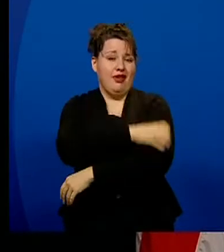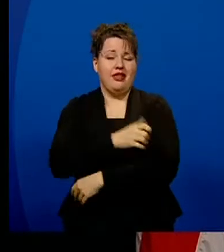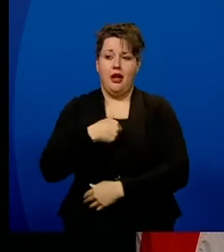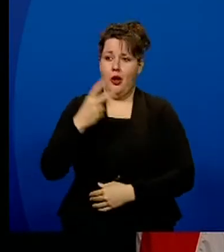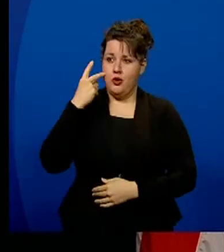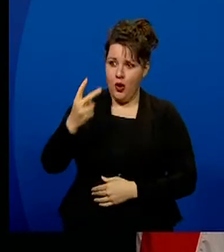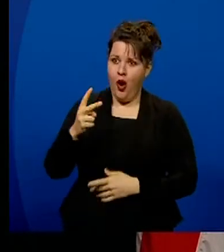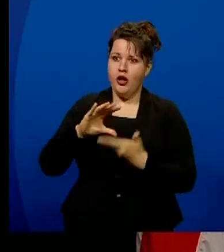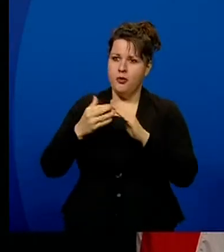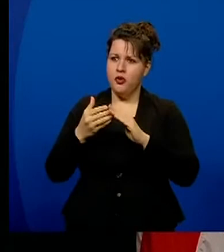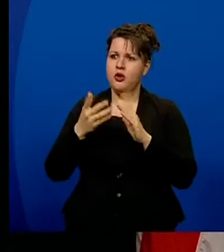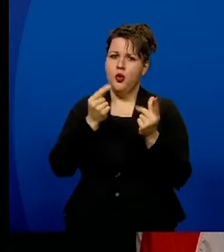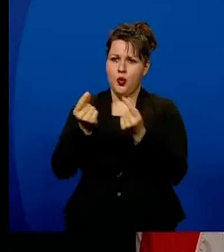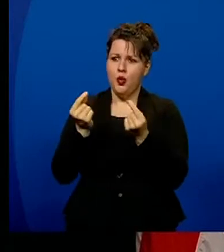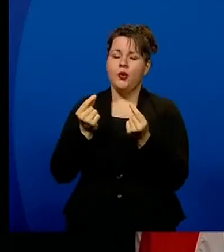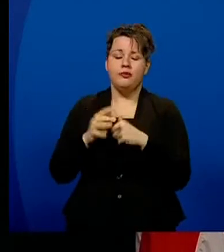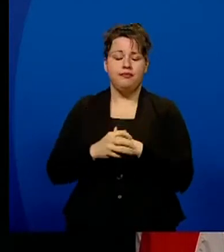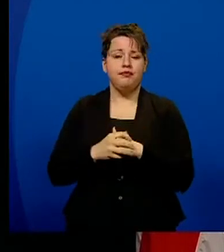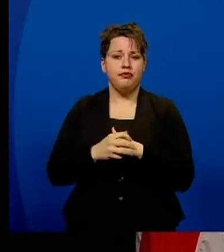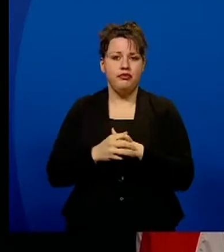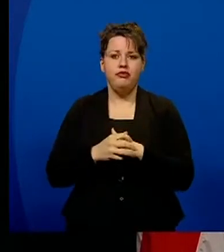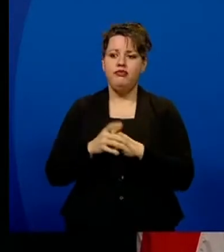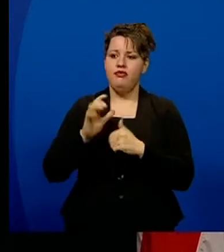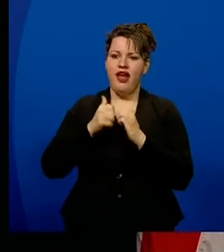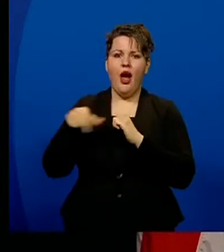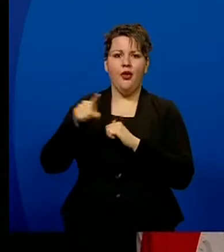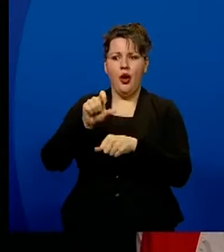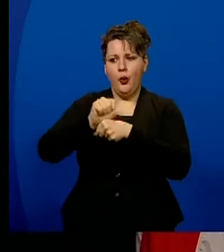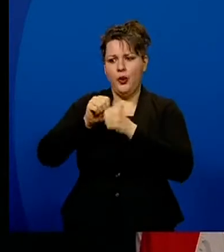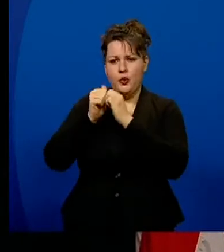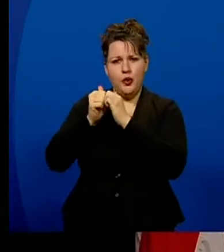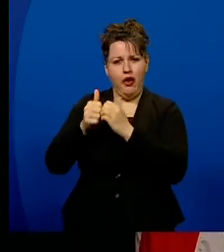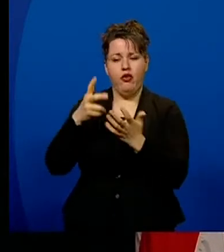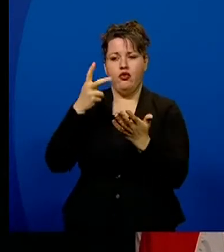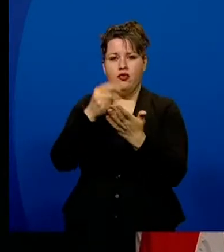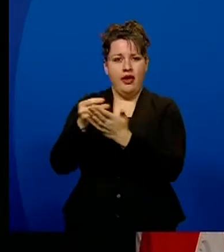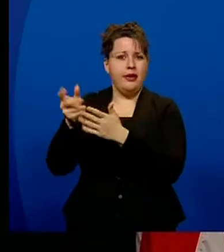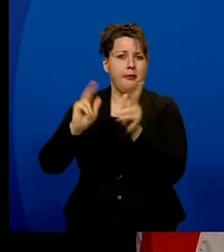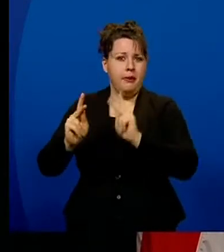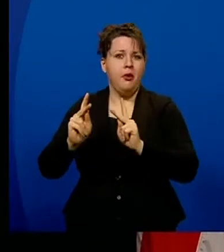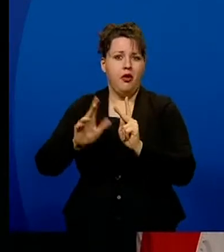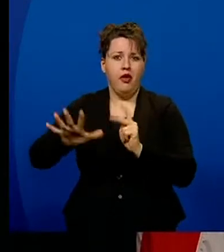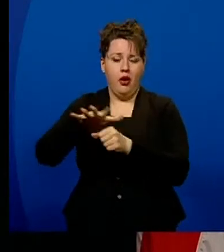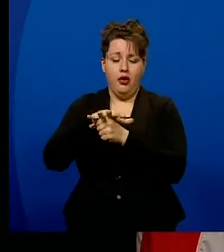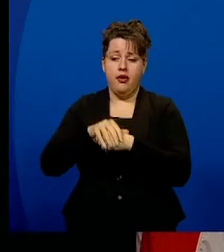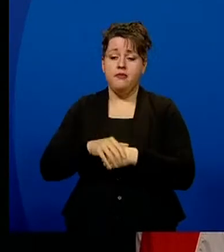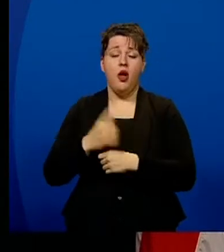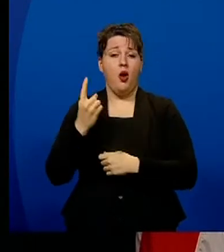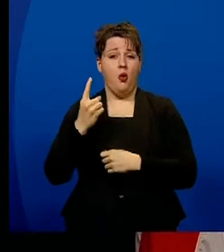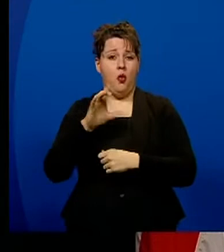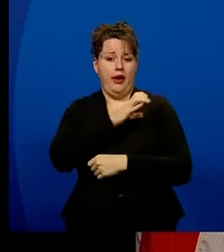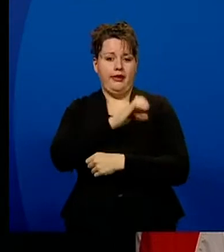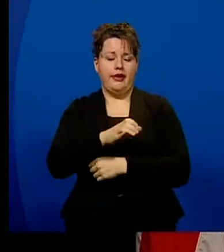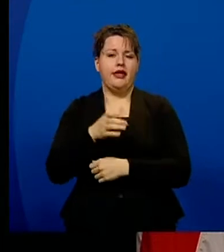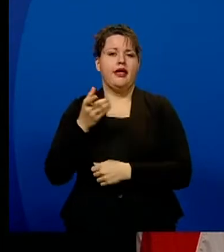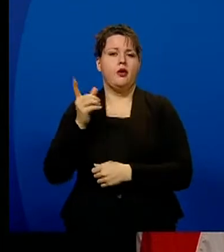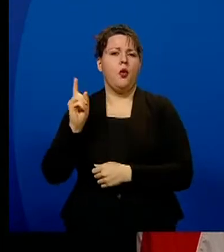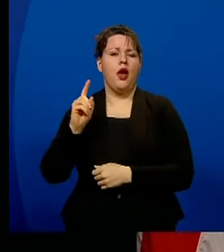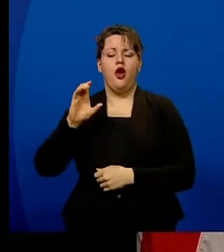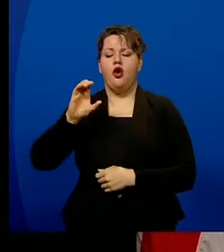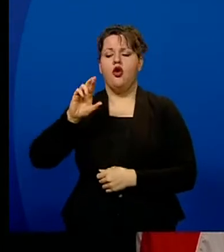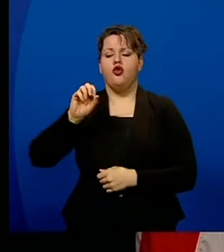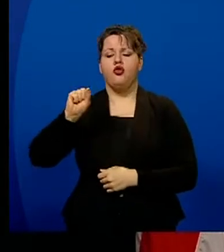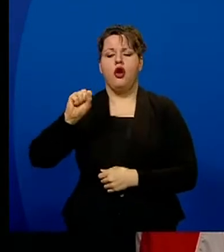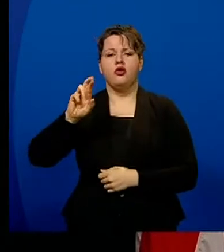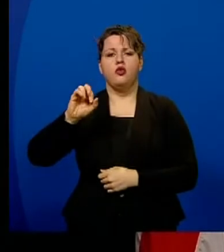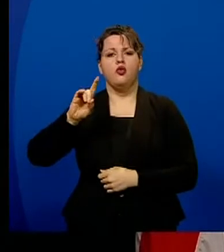way communities are coming together to vaccinate eligible residents in their area. And one of those clinics was at